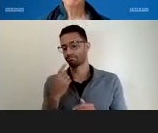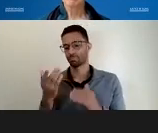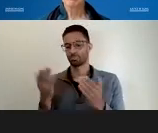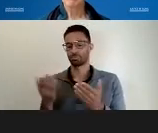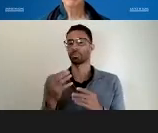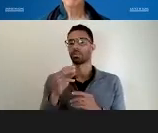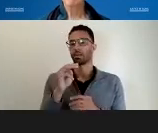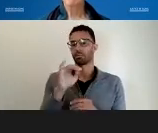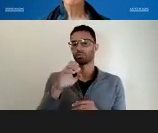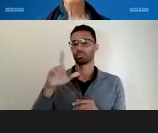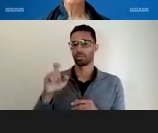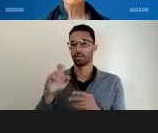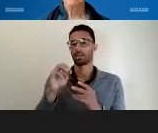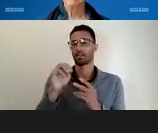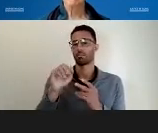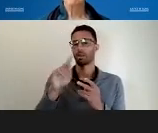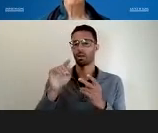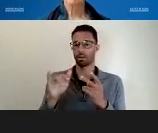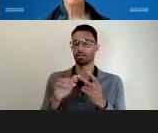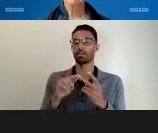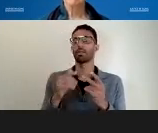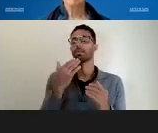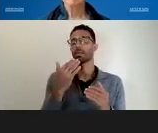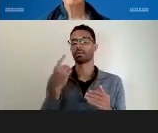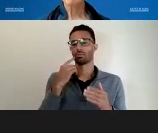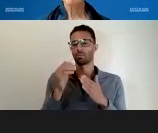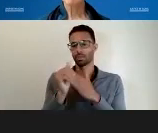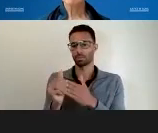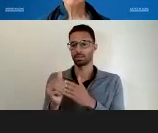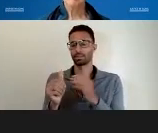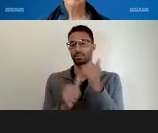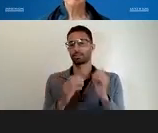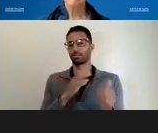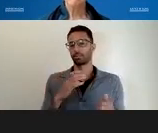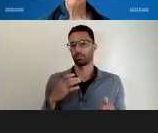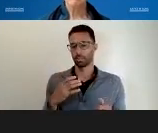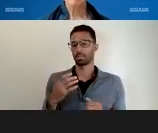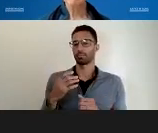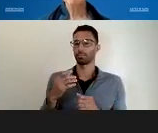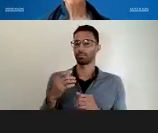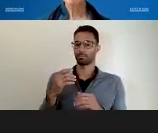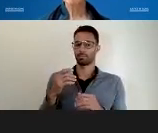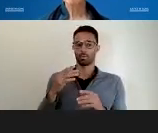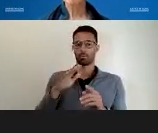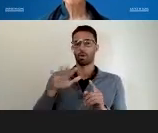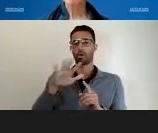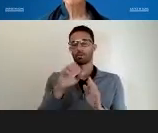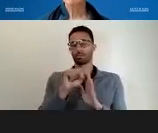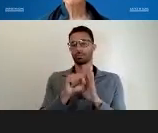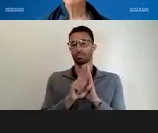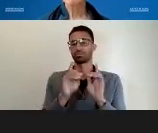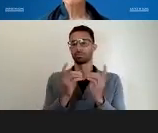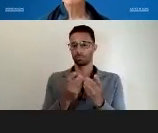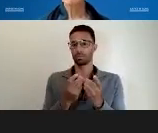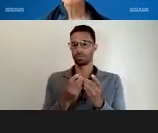leading our two subcommittees, and to all of our state departments. You may not know, today we were joined by